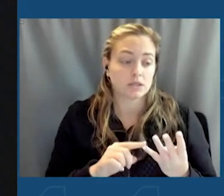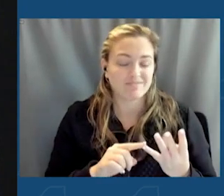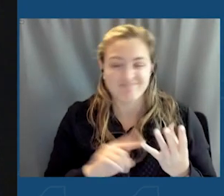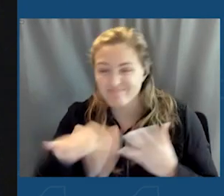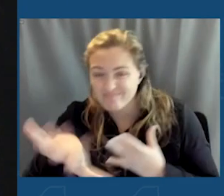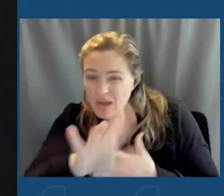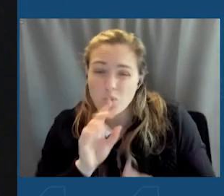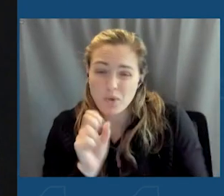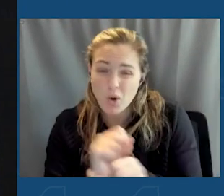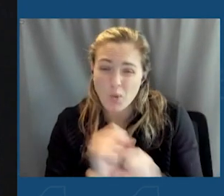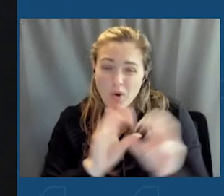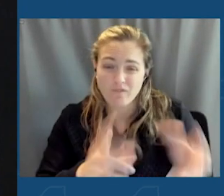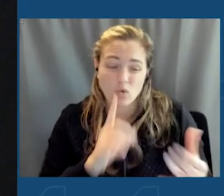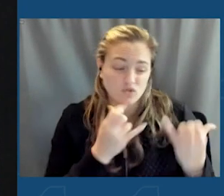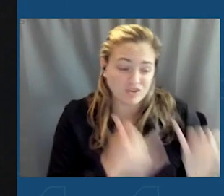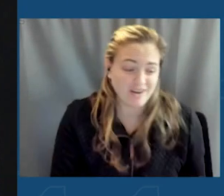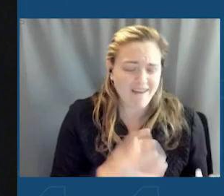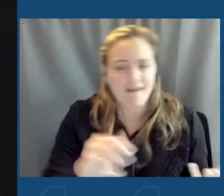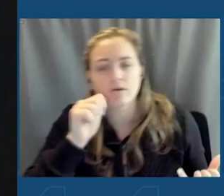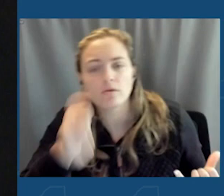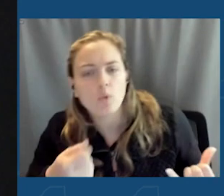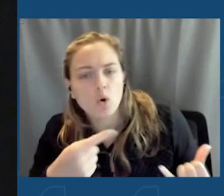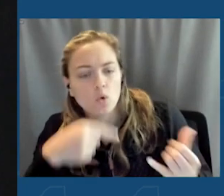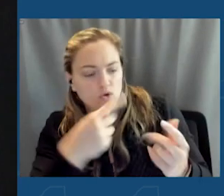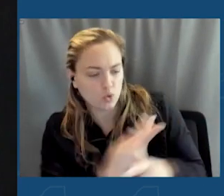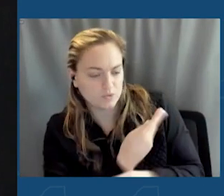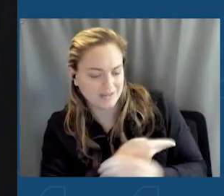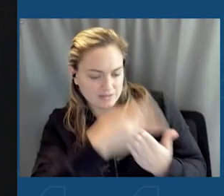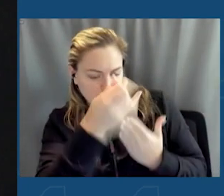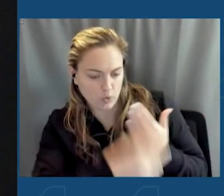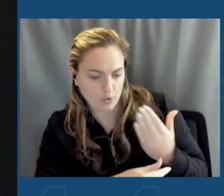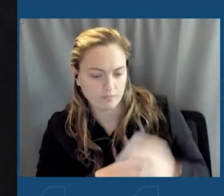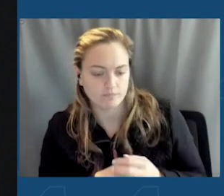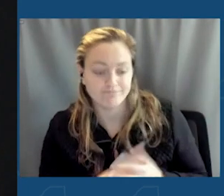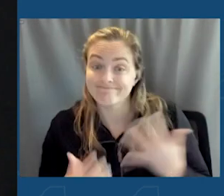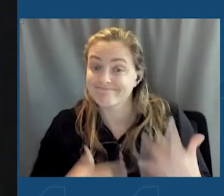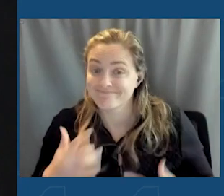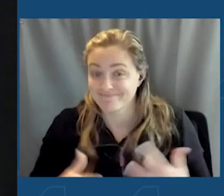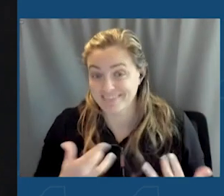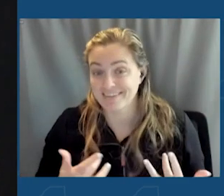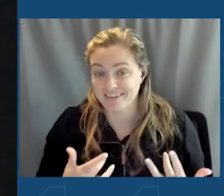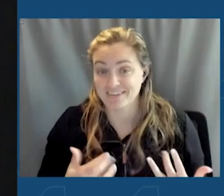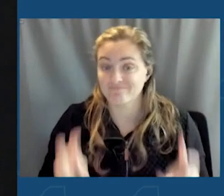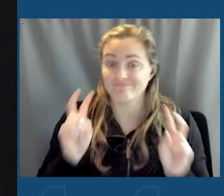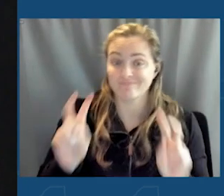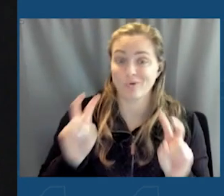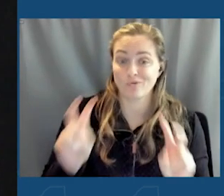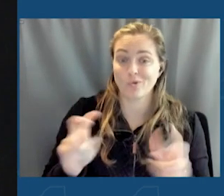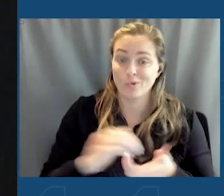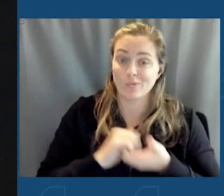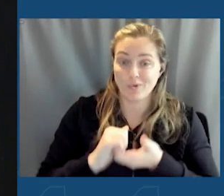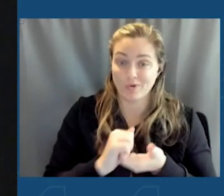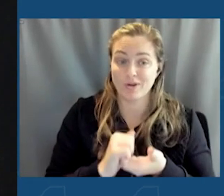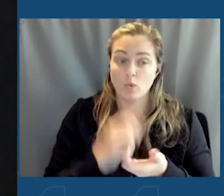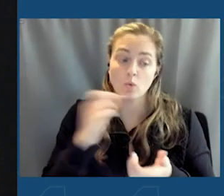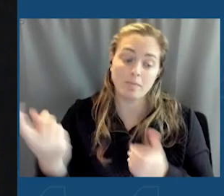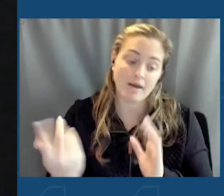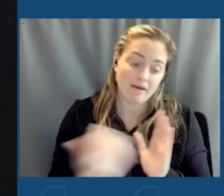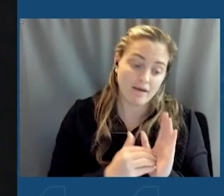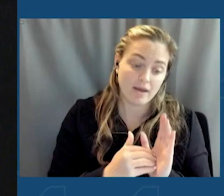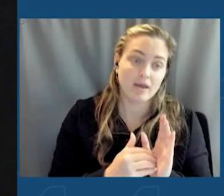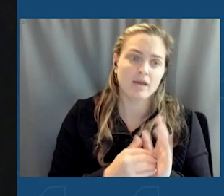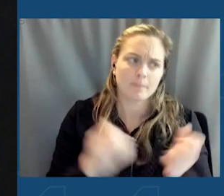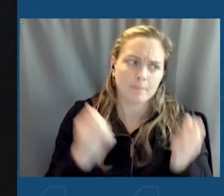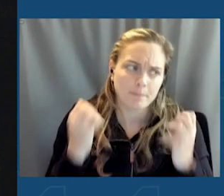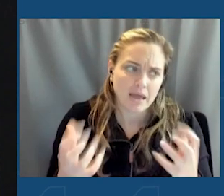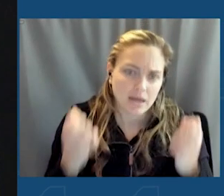of today and tomorrow with this program. So I'm excited about it. I'm looking forward to partnering. I'll be back again for many, many,